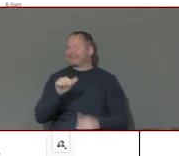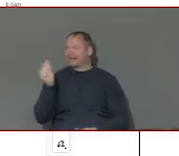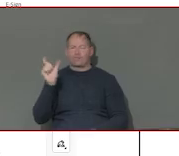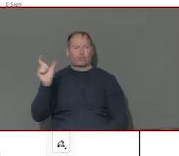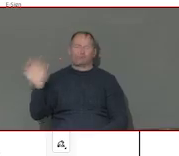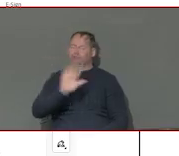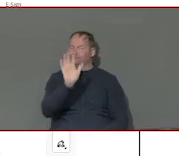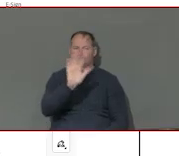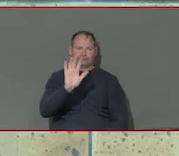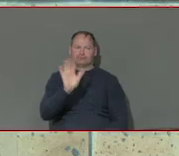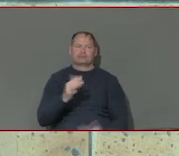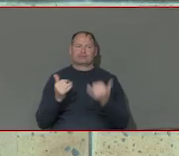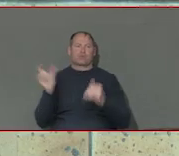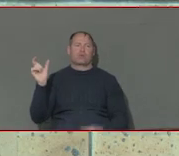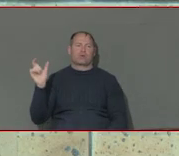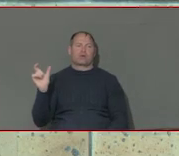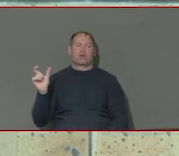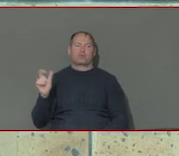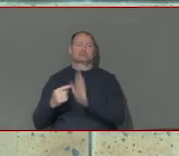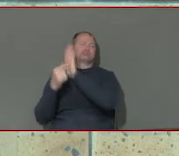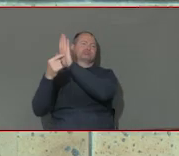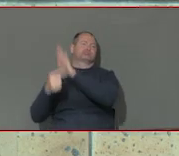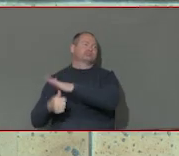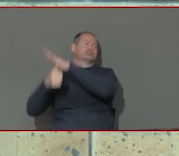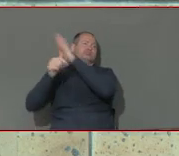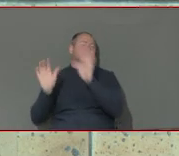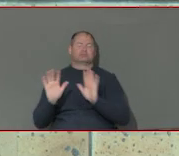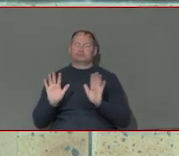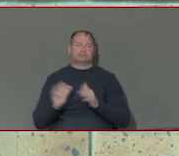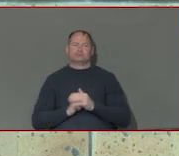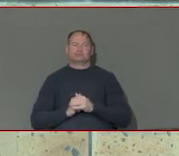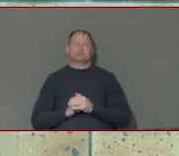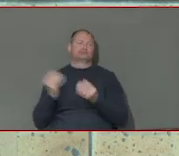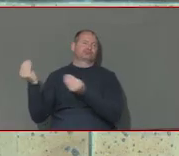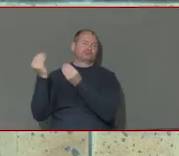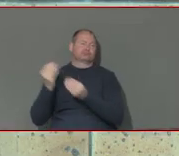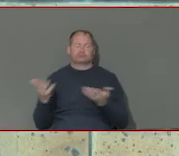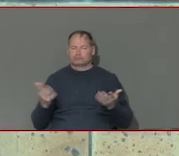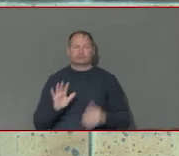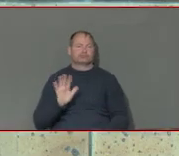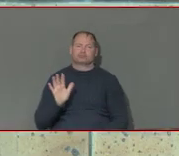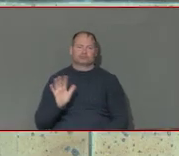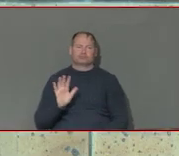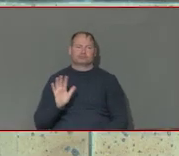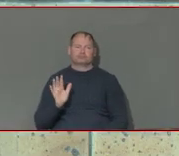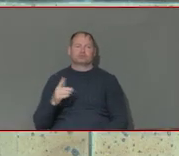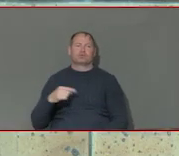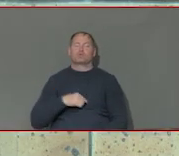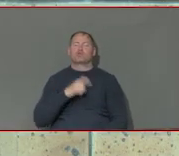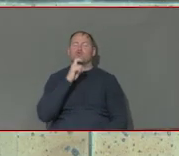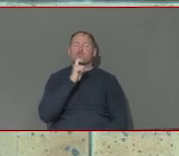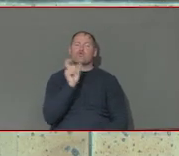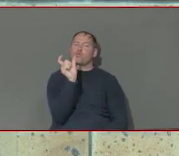see terms such as prominent, not prominent or prominent. Ne? We use the